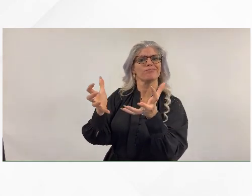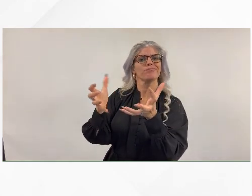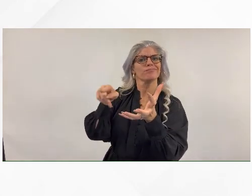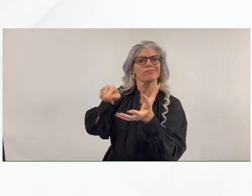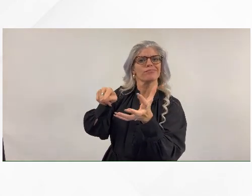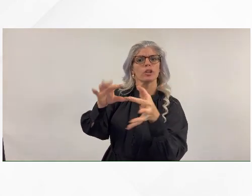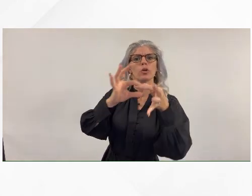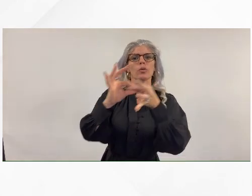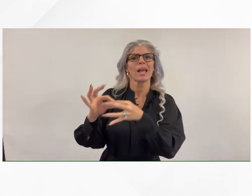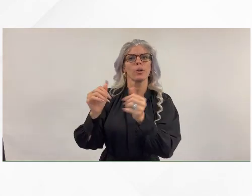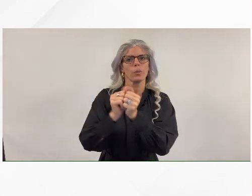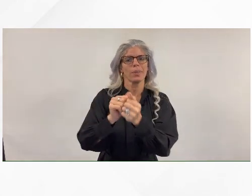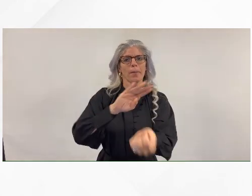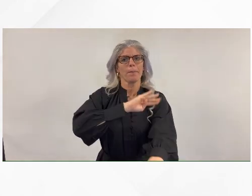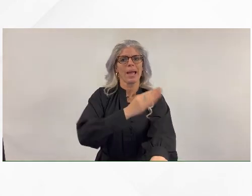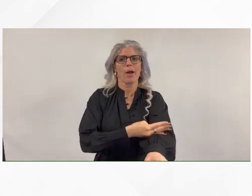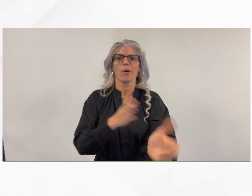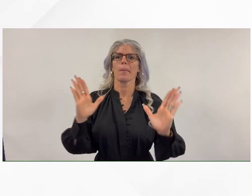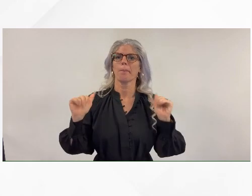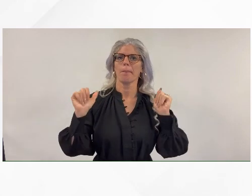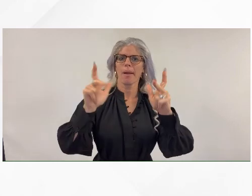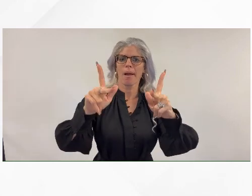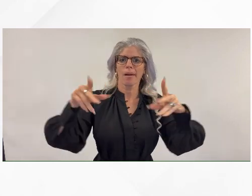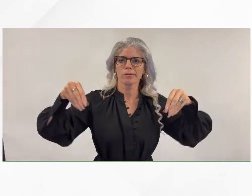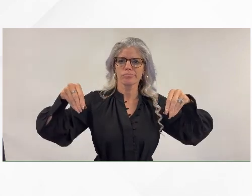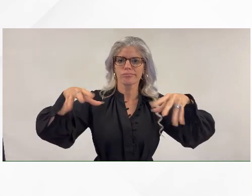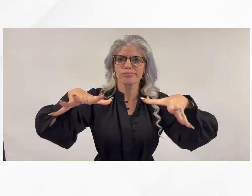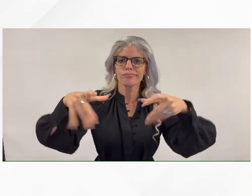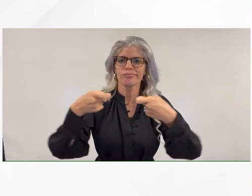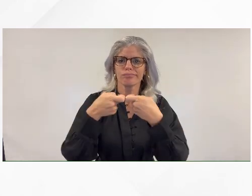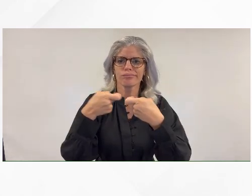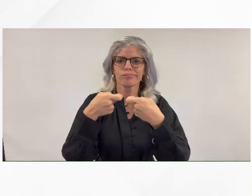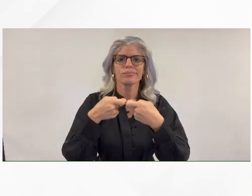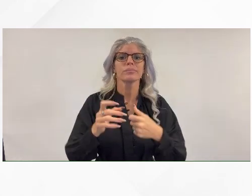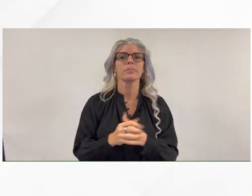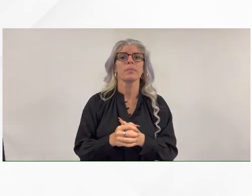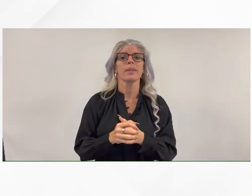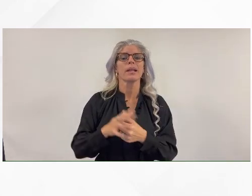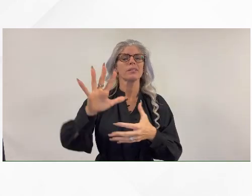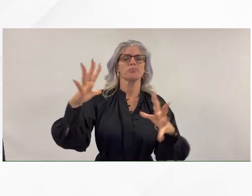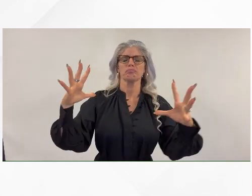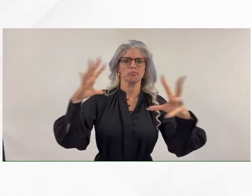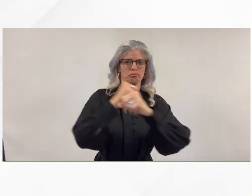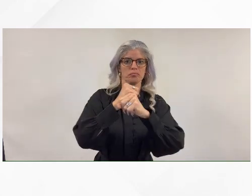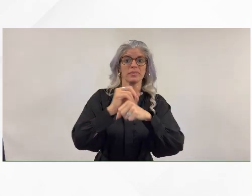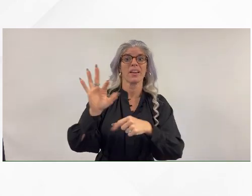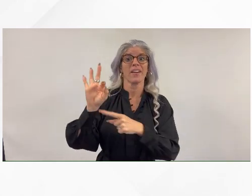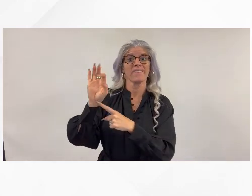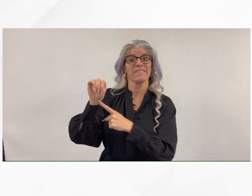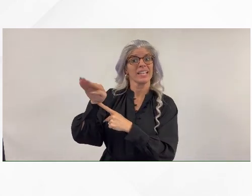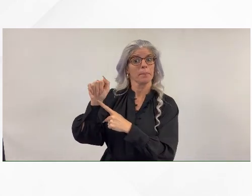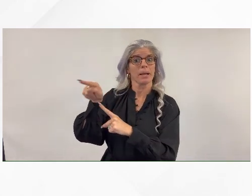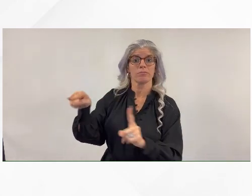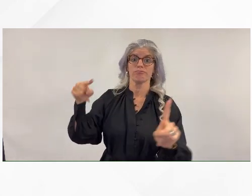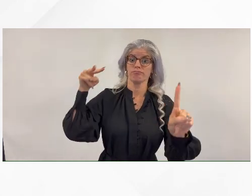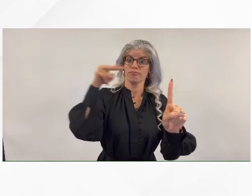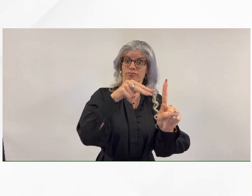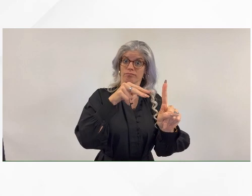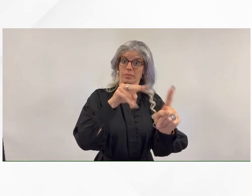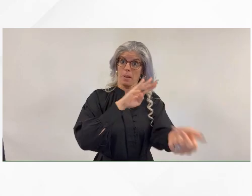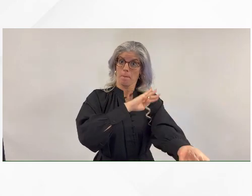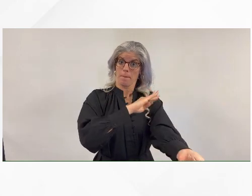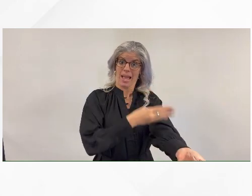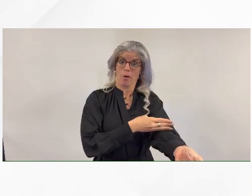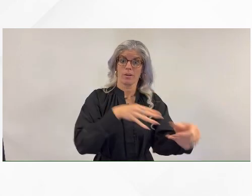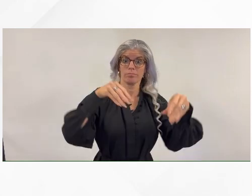short, FEMA recognizes that power restoration is unique. This work can both save lives and restore the functions of a facility, thus